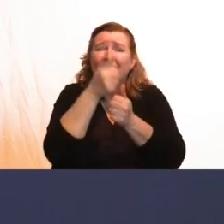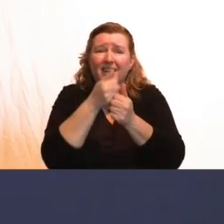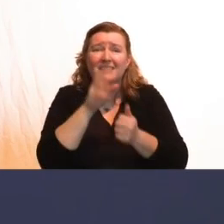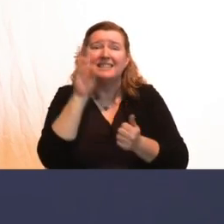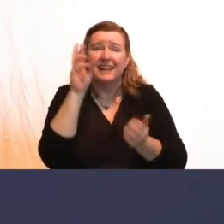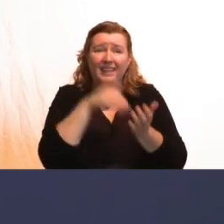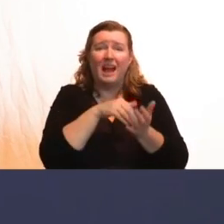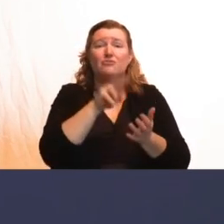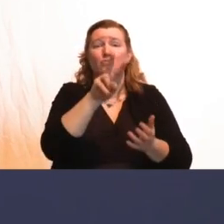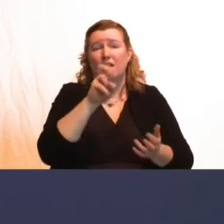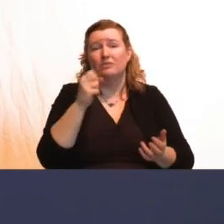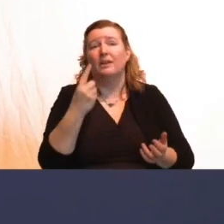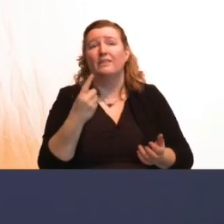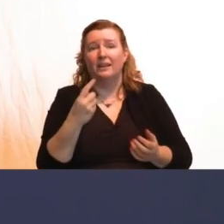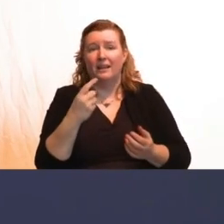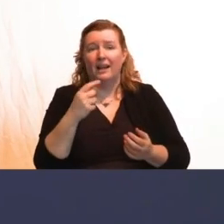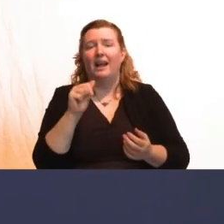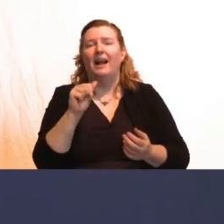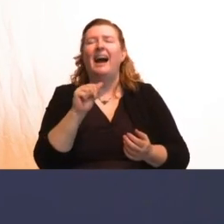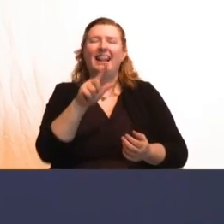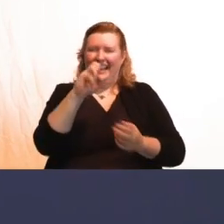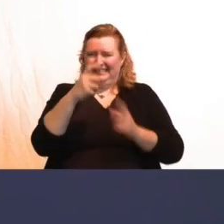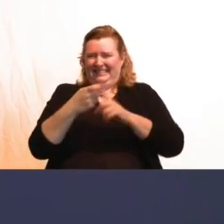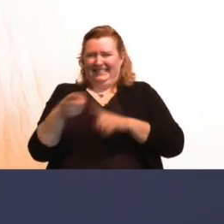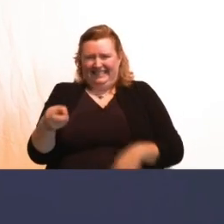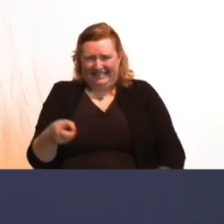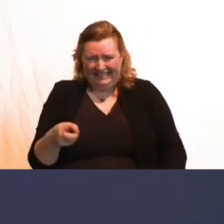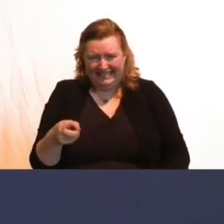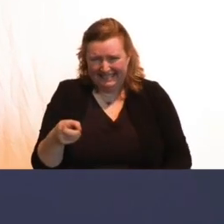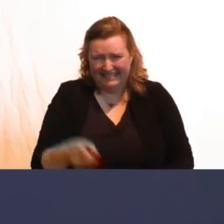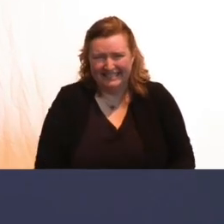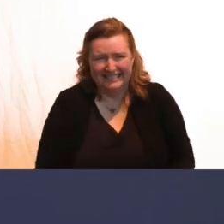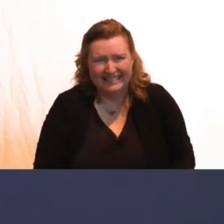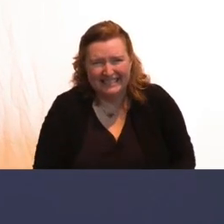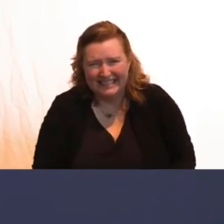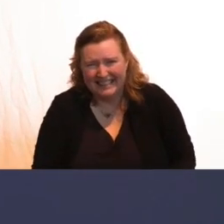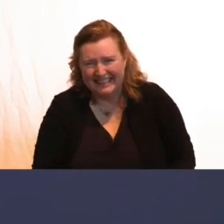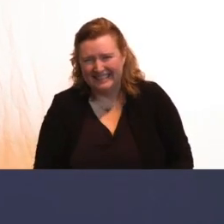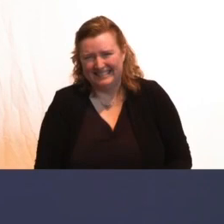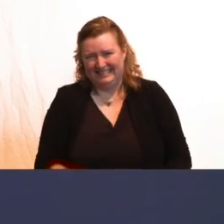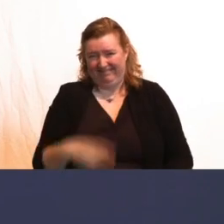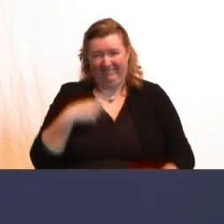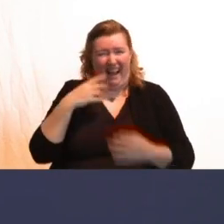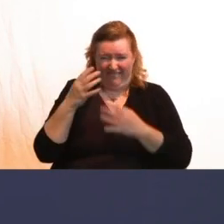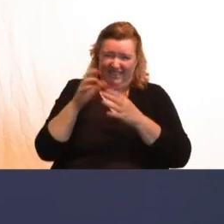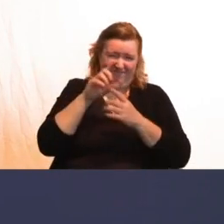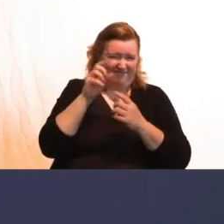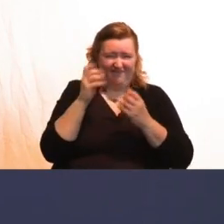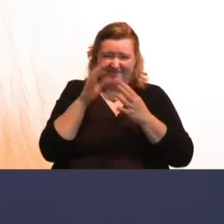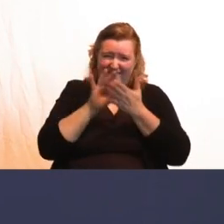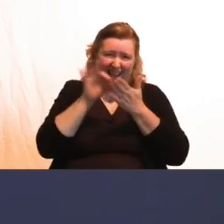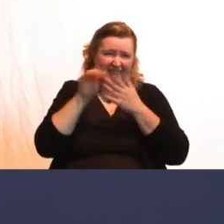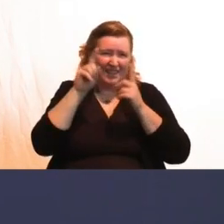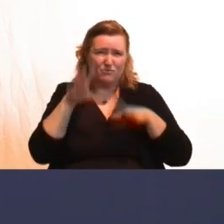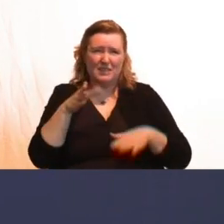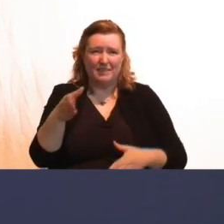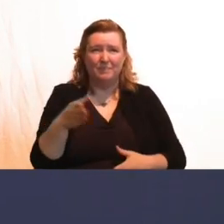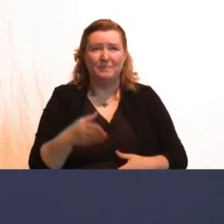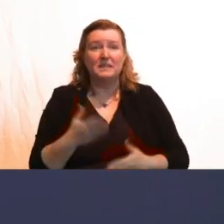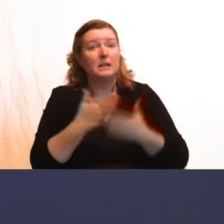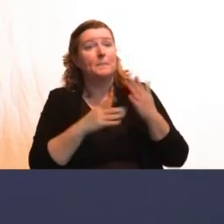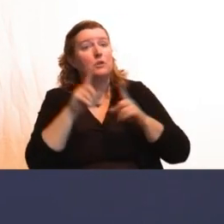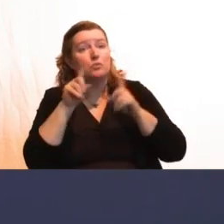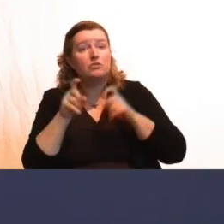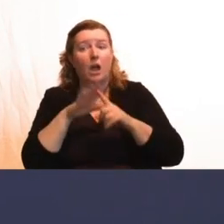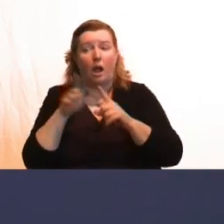And by the way, some of the questions were even on topic, so we thank you, folks. Before I turn things over for the